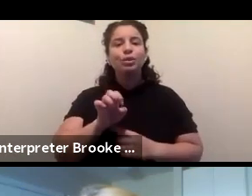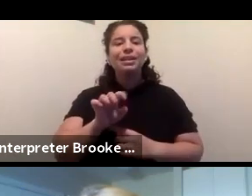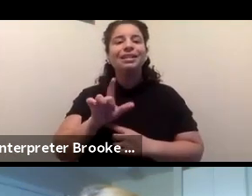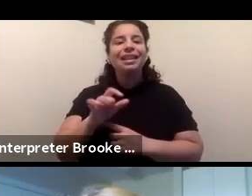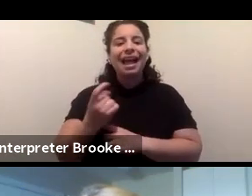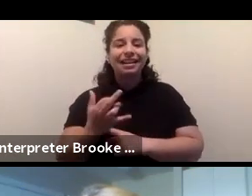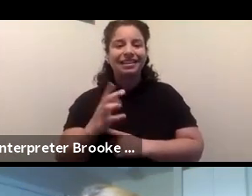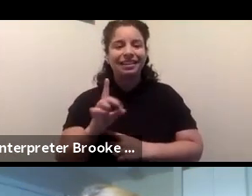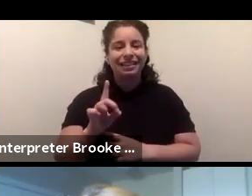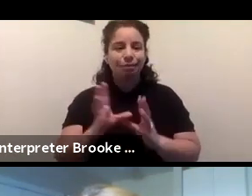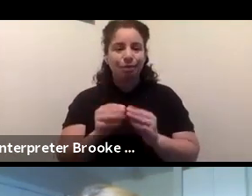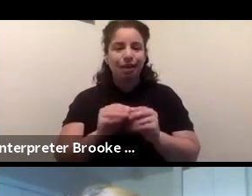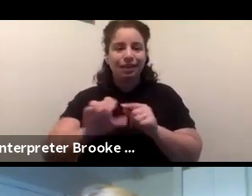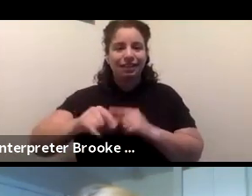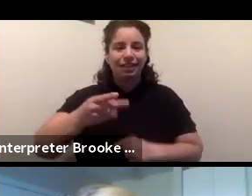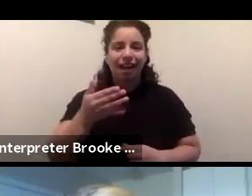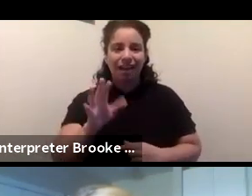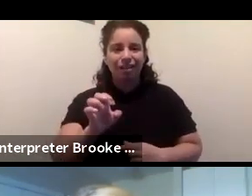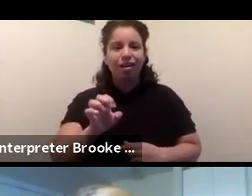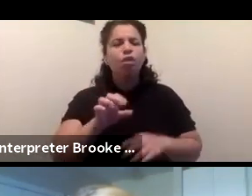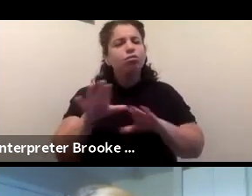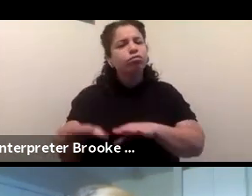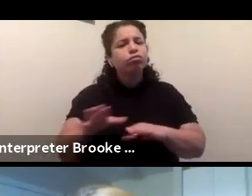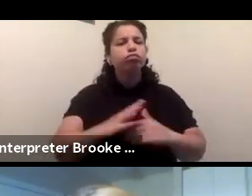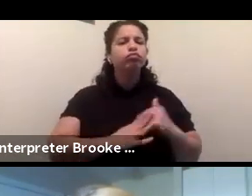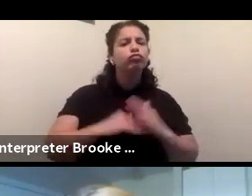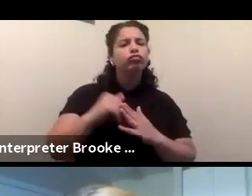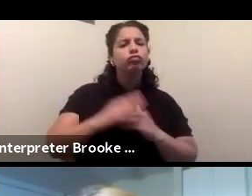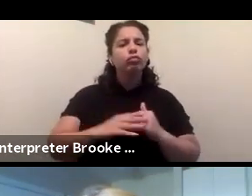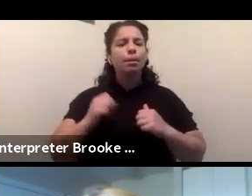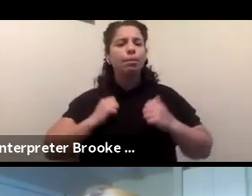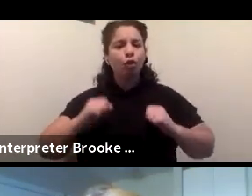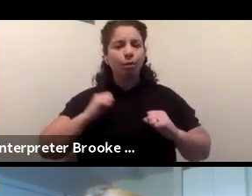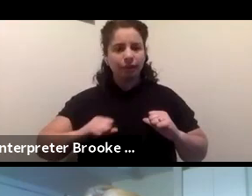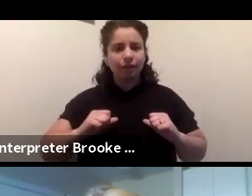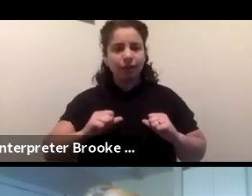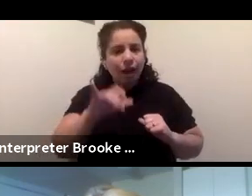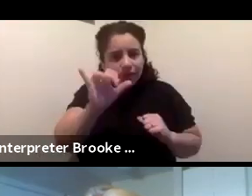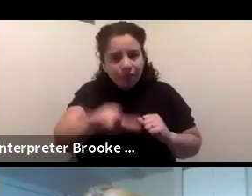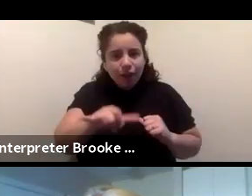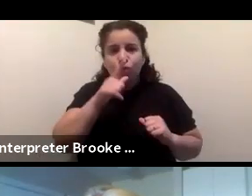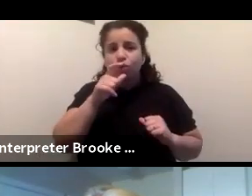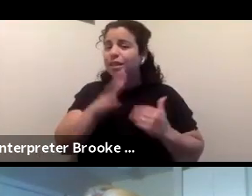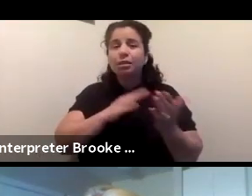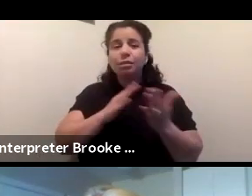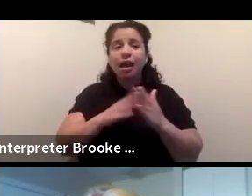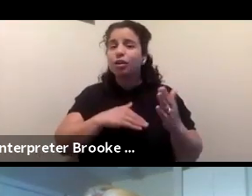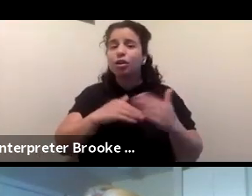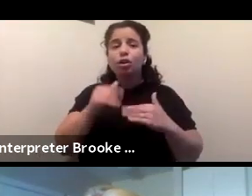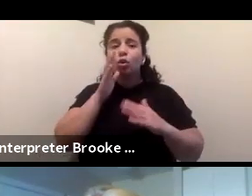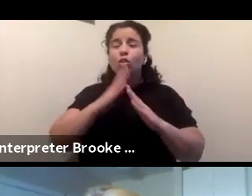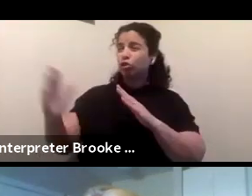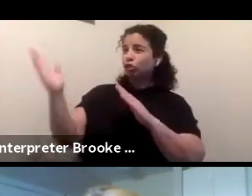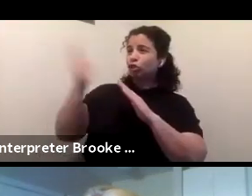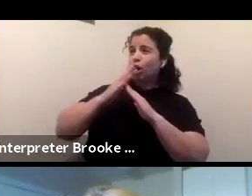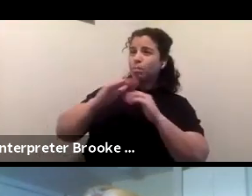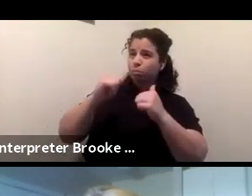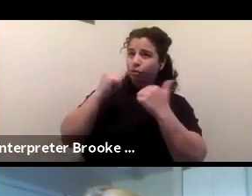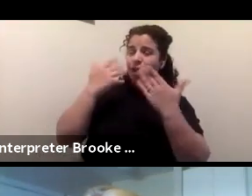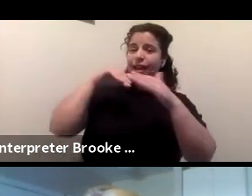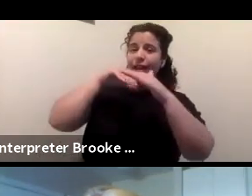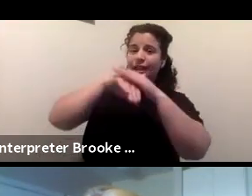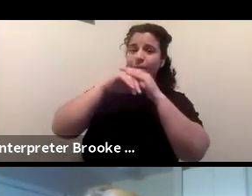Relaxed performances, that's a way to title performances that have the highest level of accessibility to everyone in a